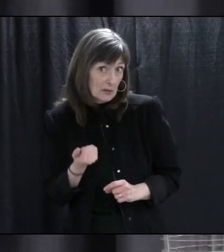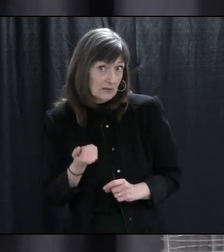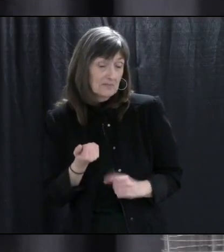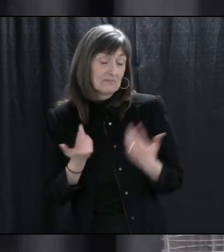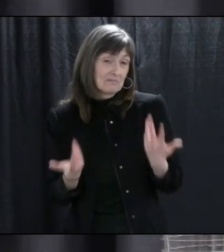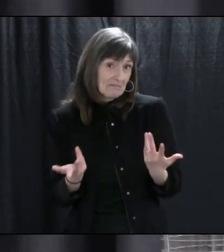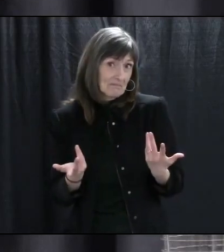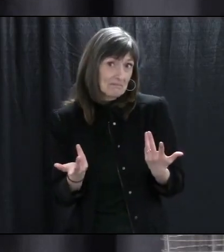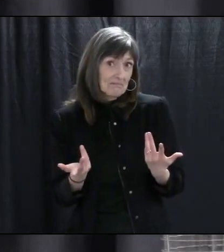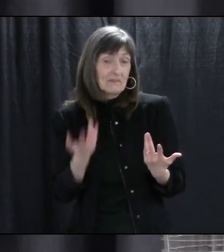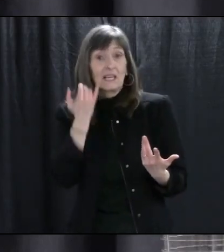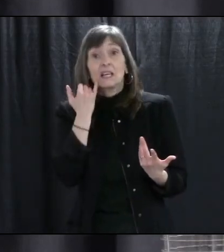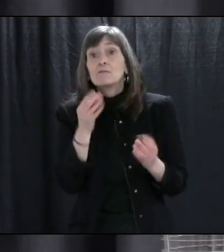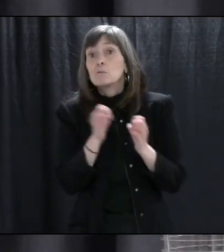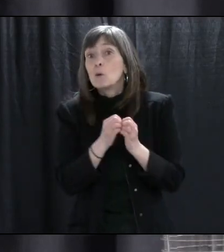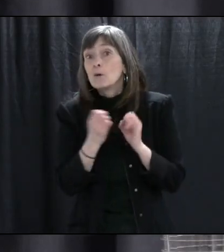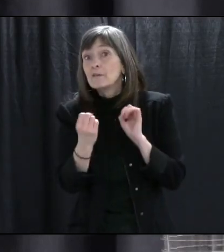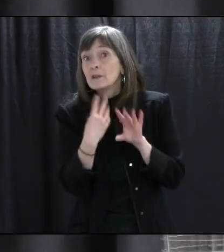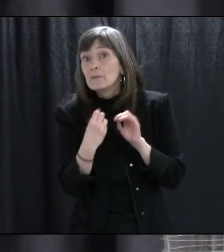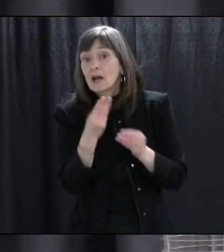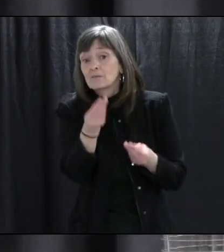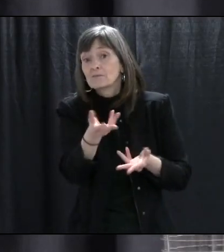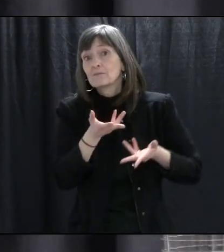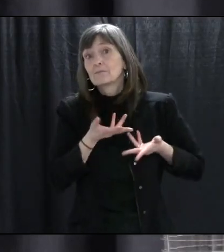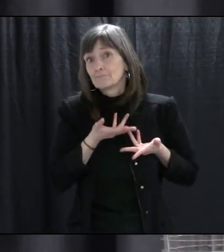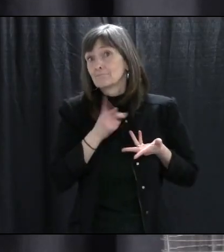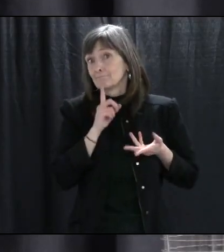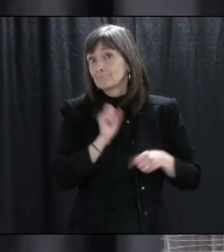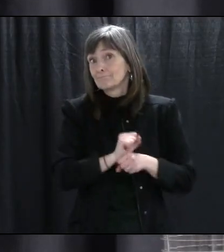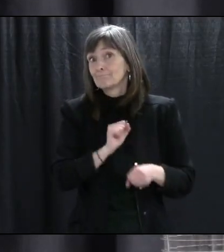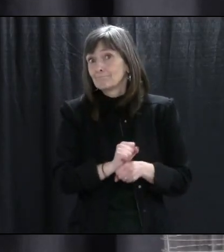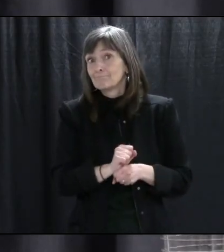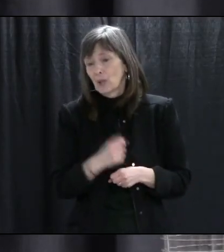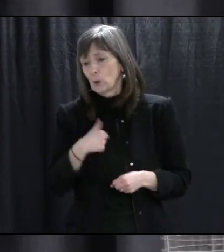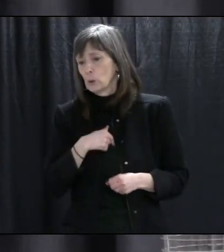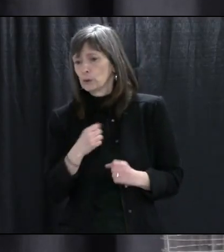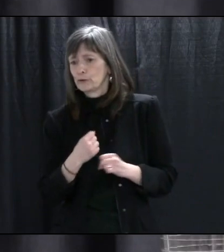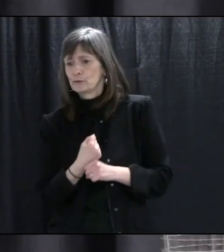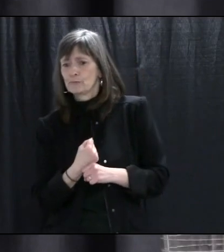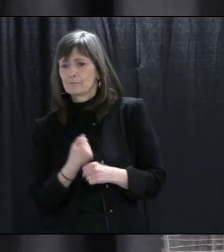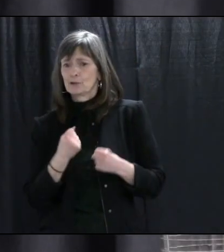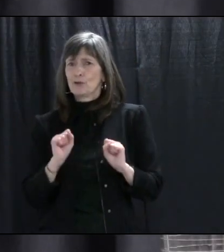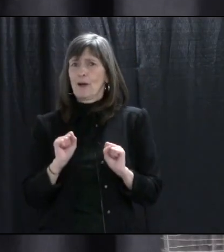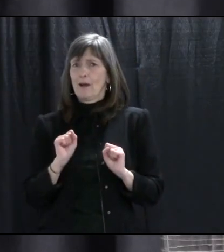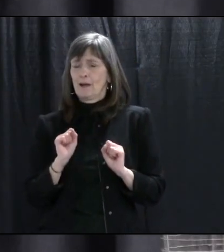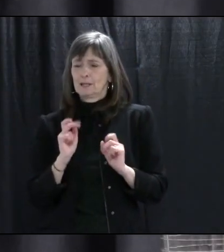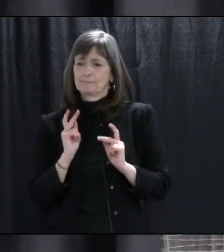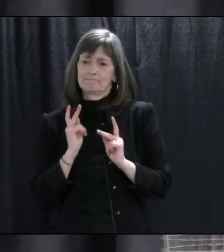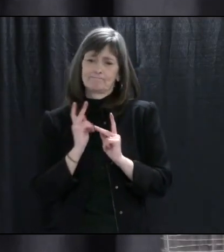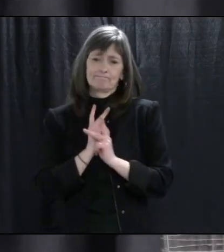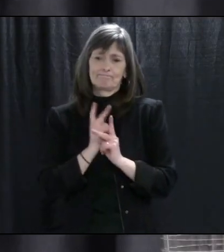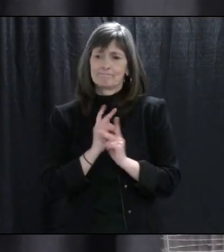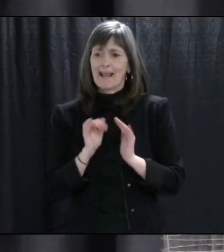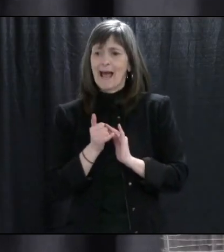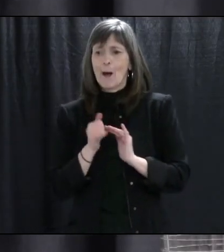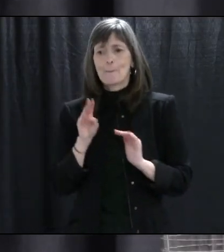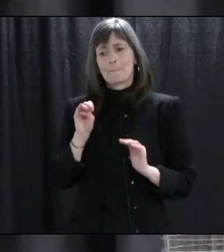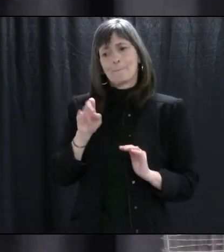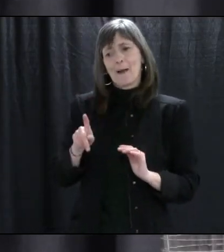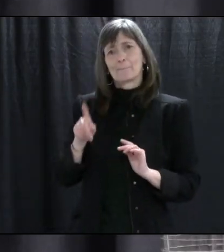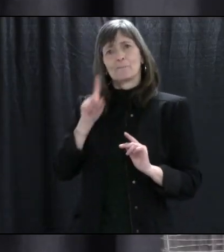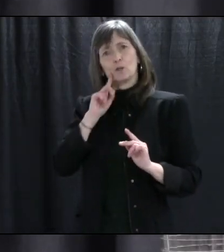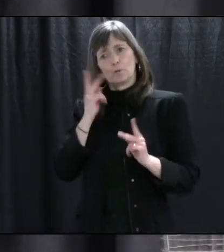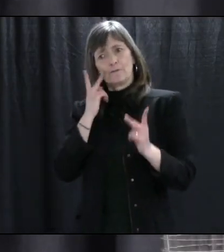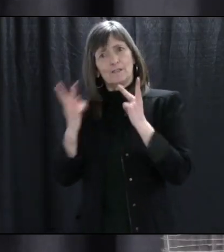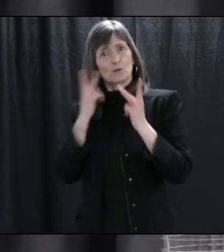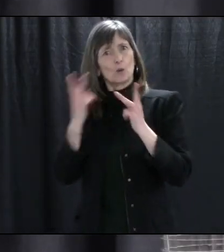after that, by all means feed them back to us. We're still trying to then bring forth a map, which will be